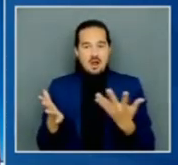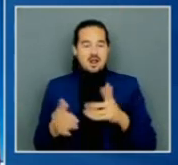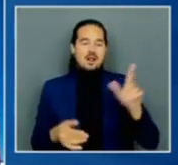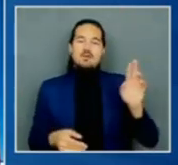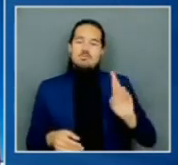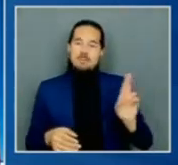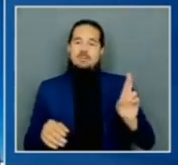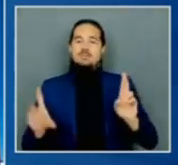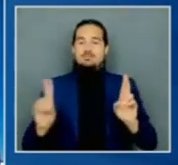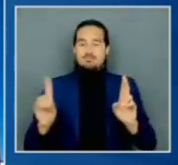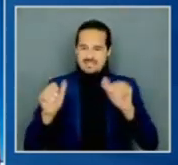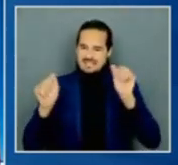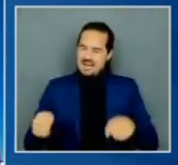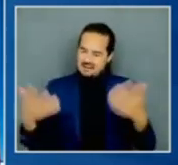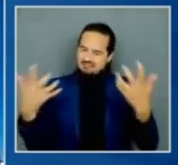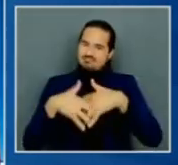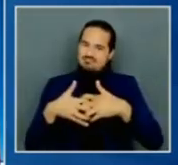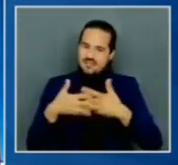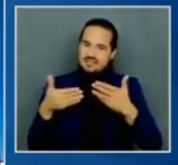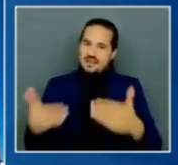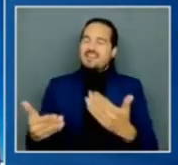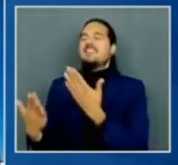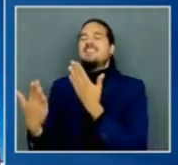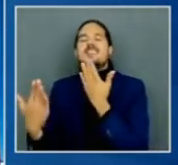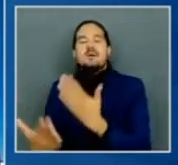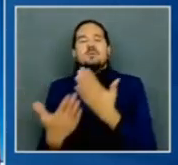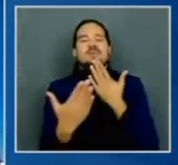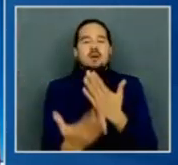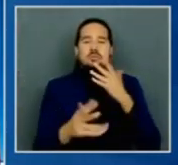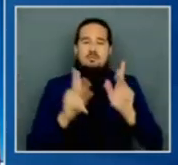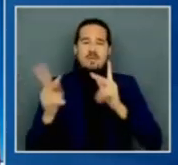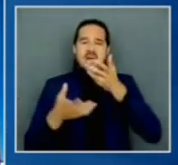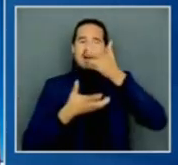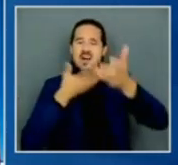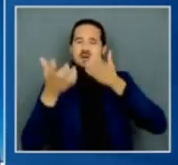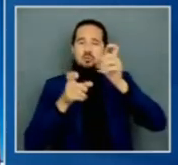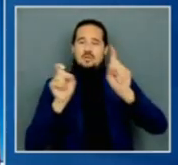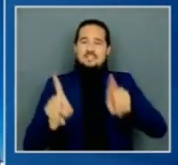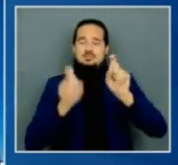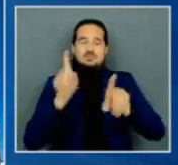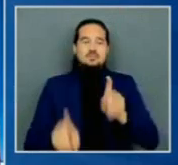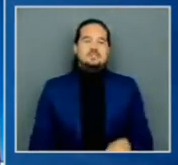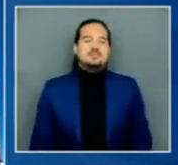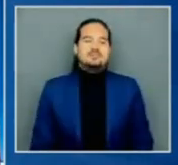on working together to get it done. Thank you all very much and have a good day.